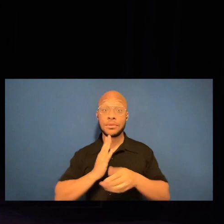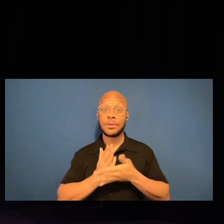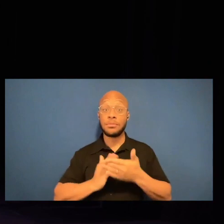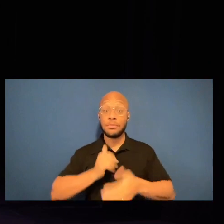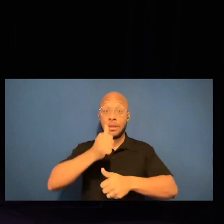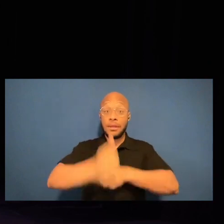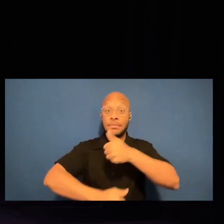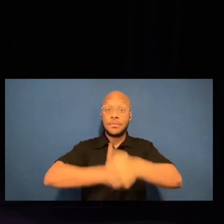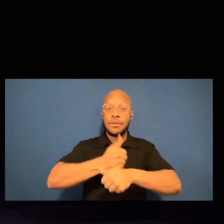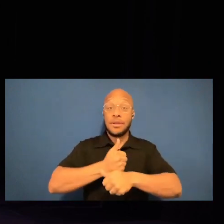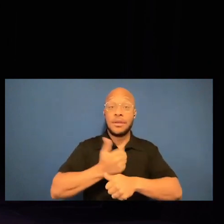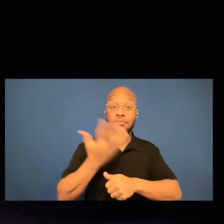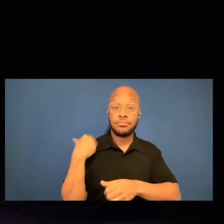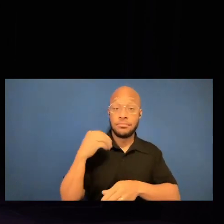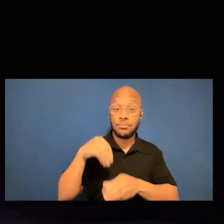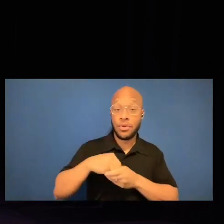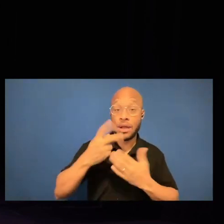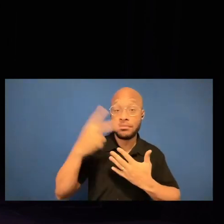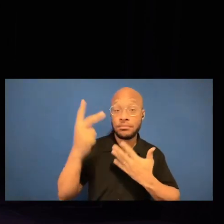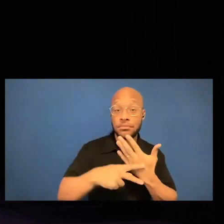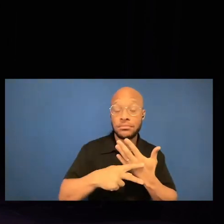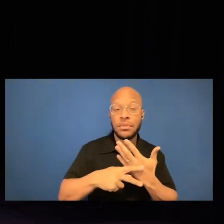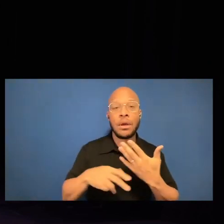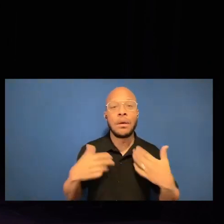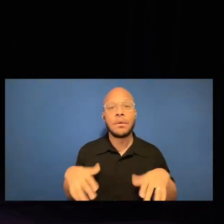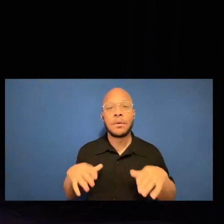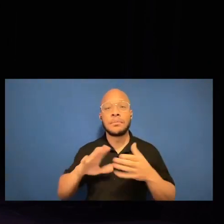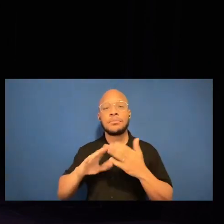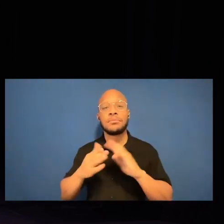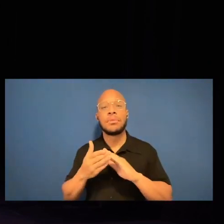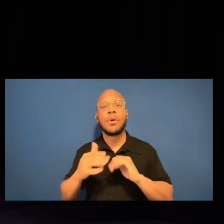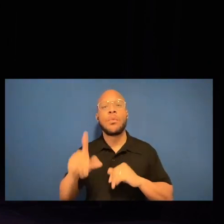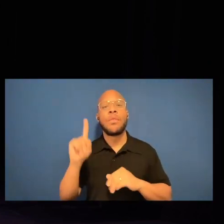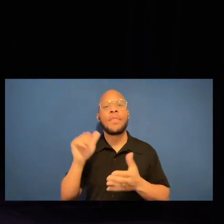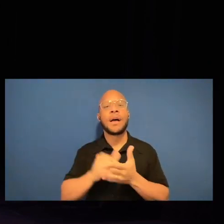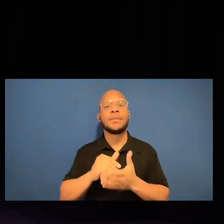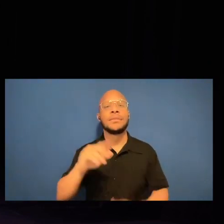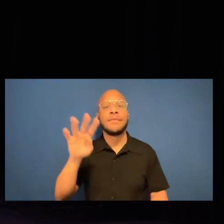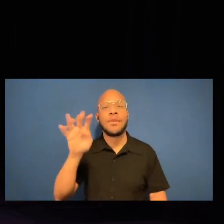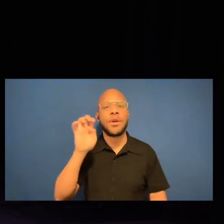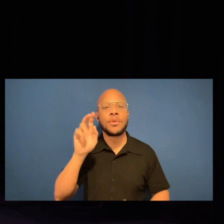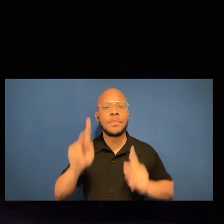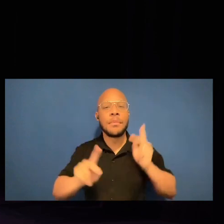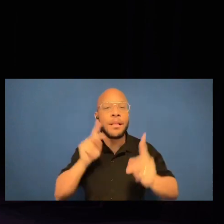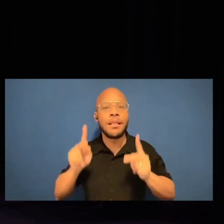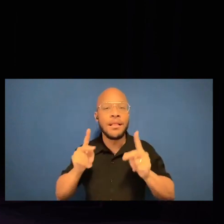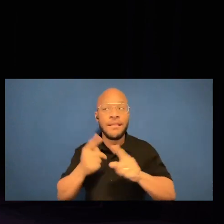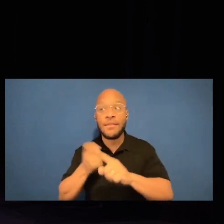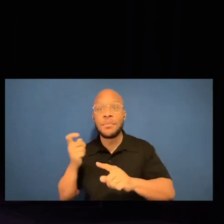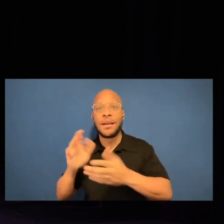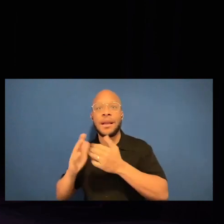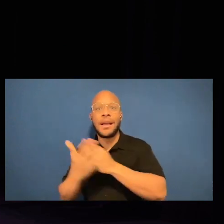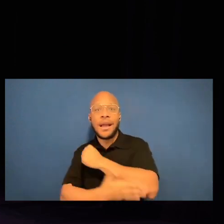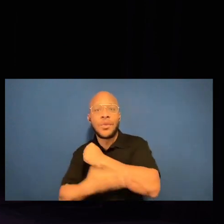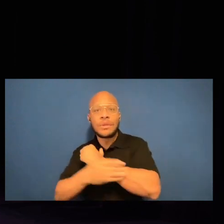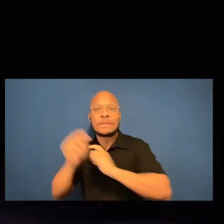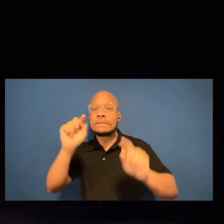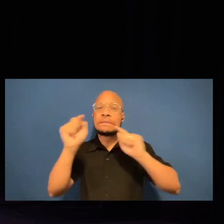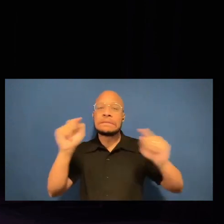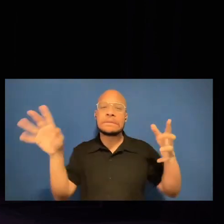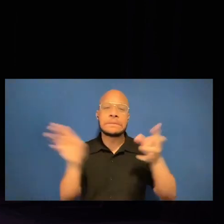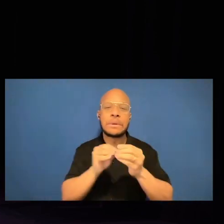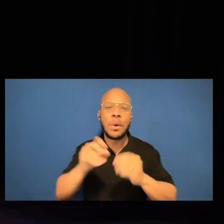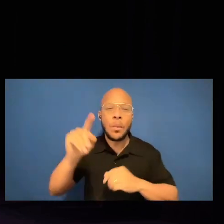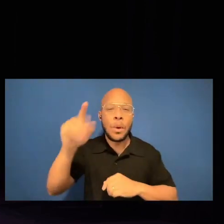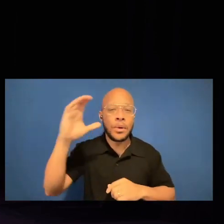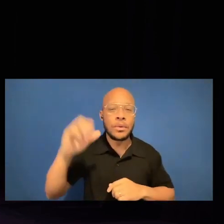are a community of 1,400 people. From more than 100 countries. We're a movement. We're the future. We are here.